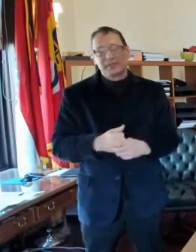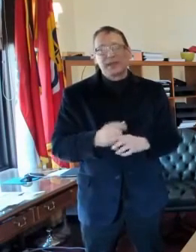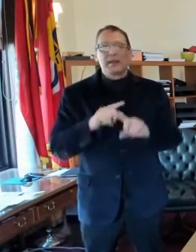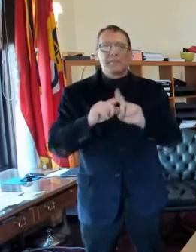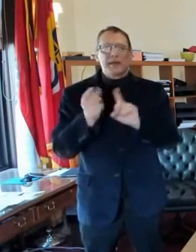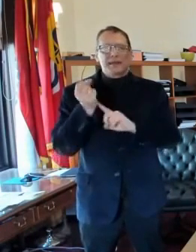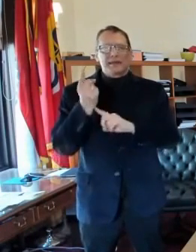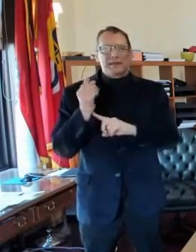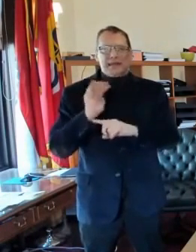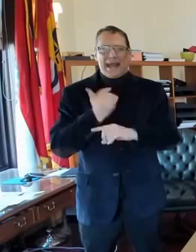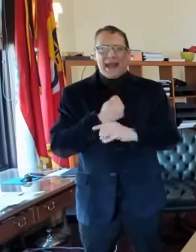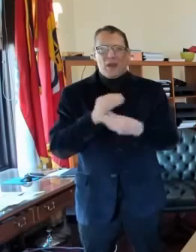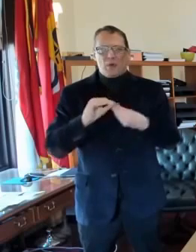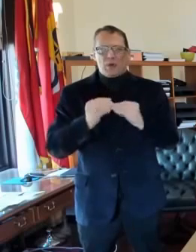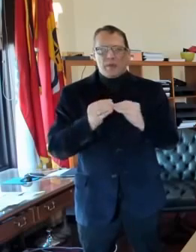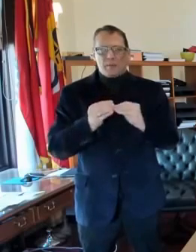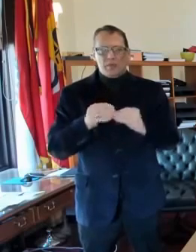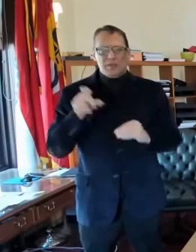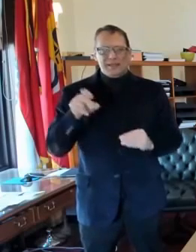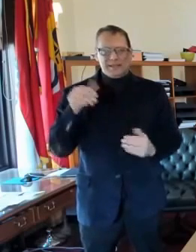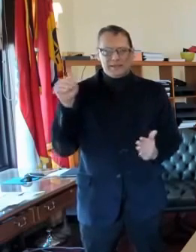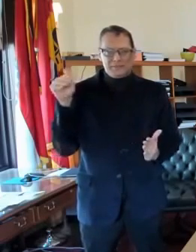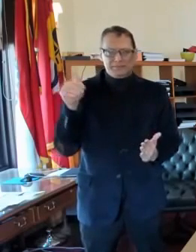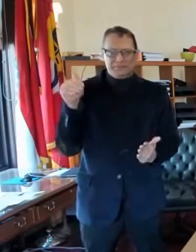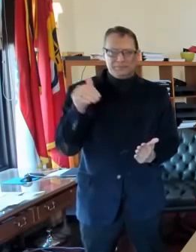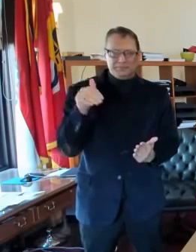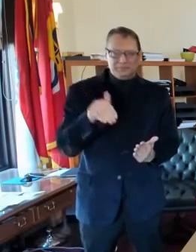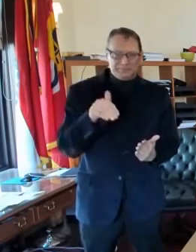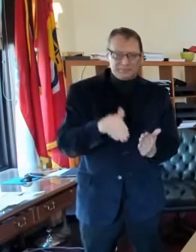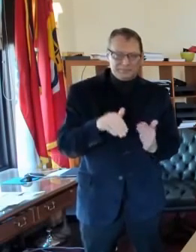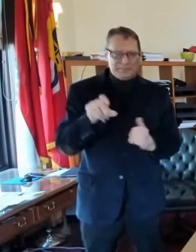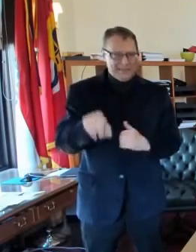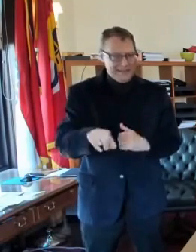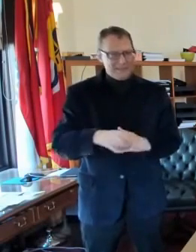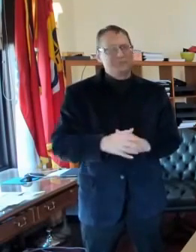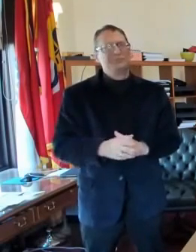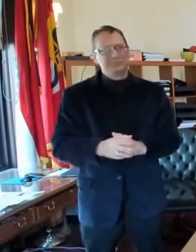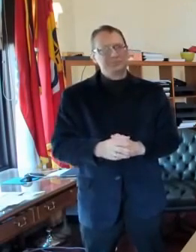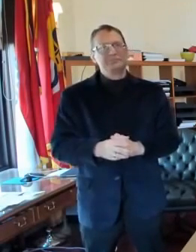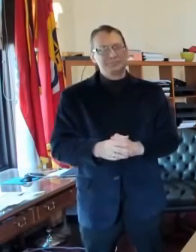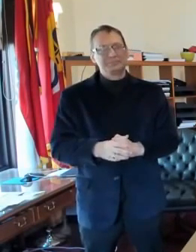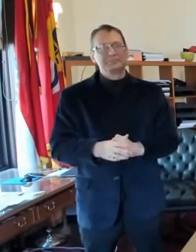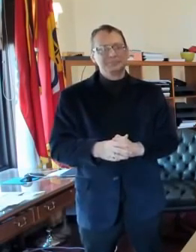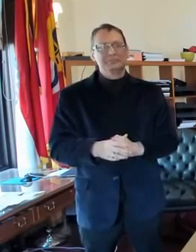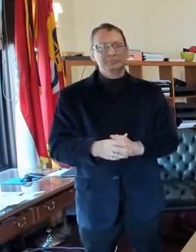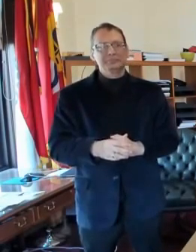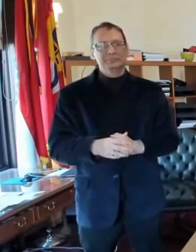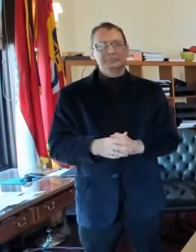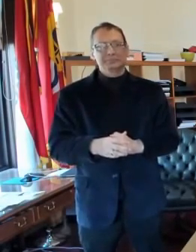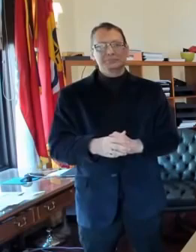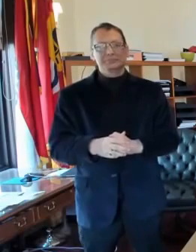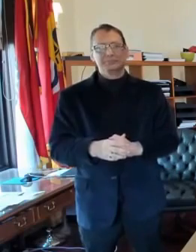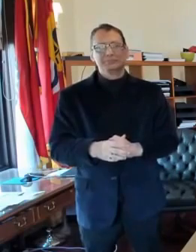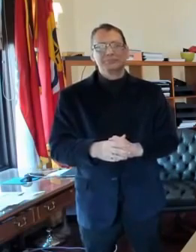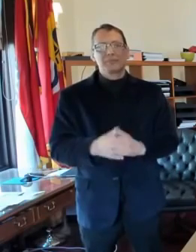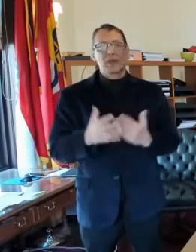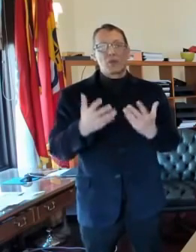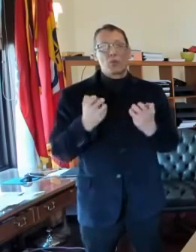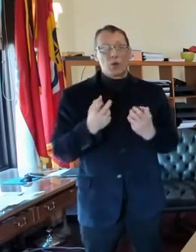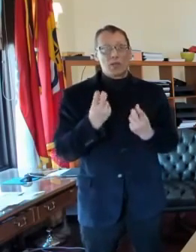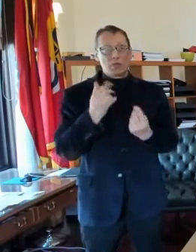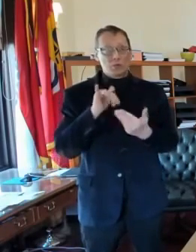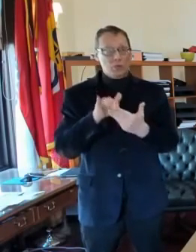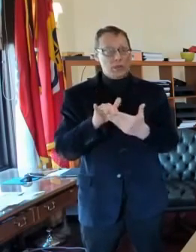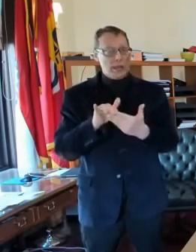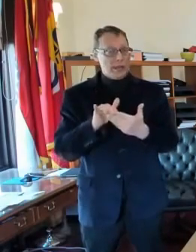numbers down before we're going to be able to put a lot of people together in one space. So we want to do that